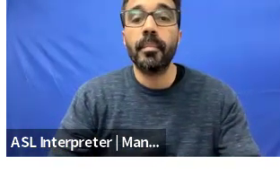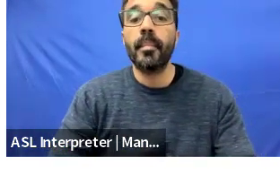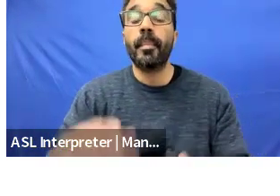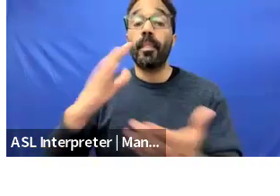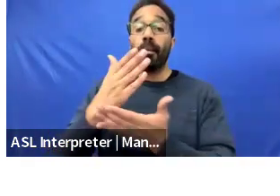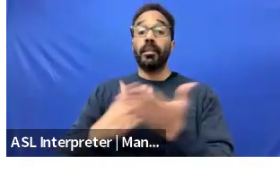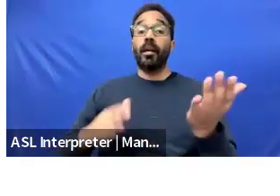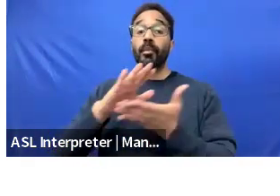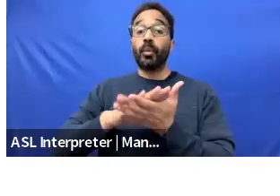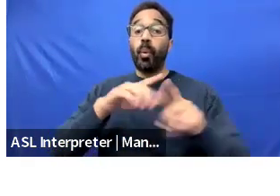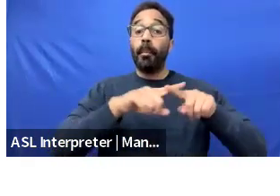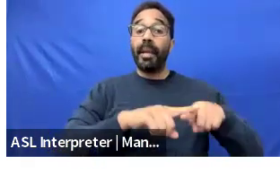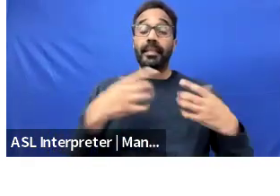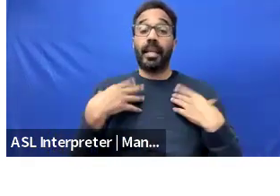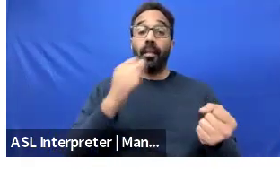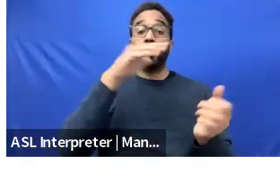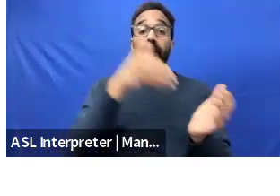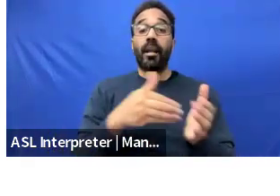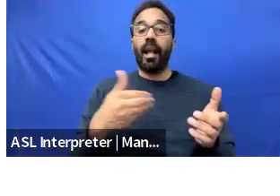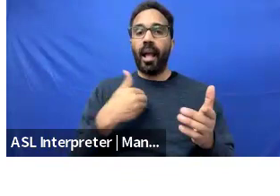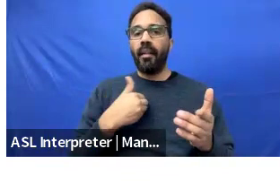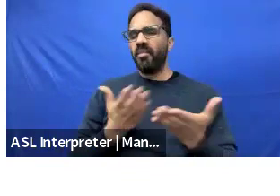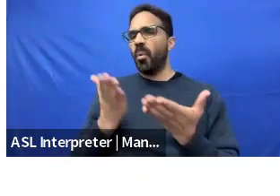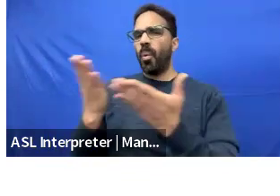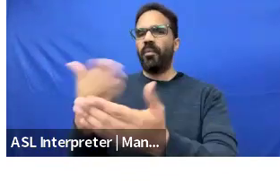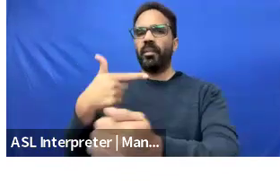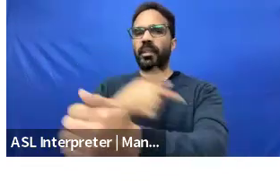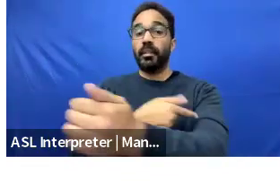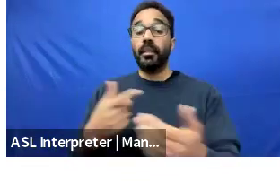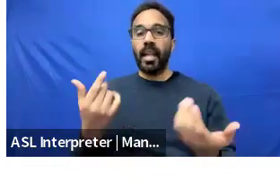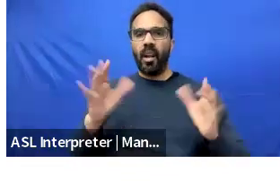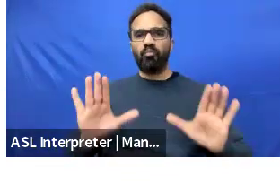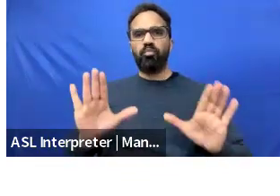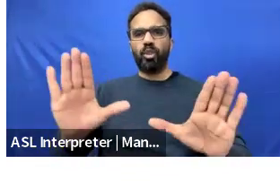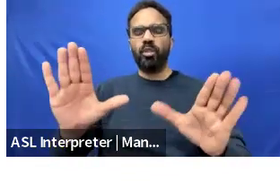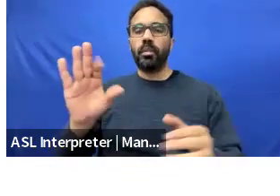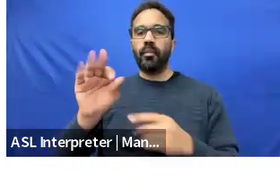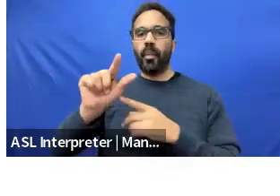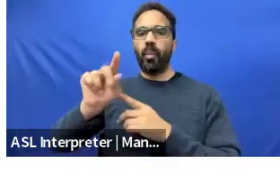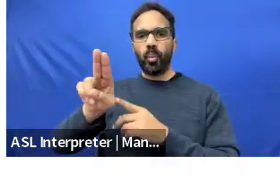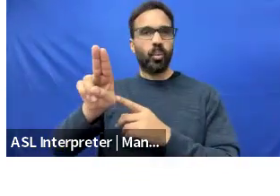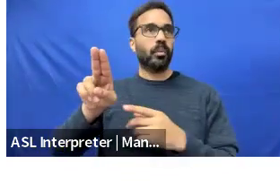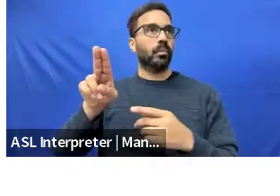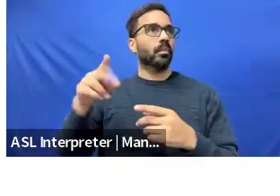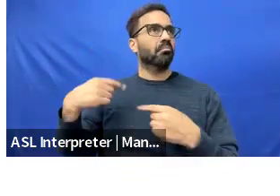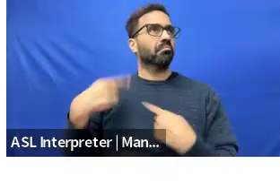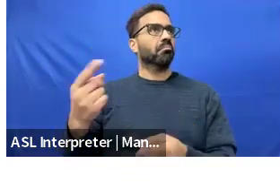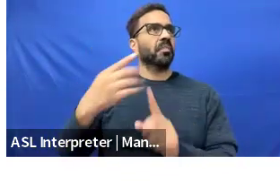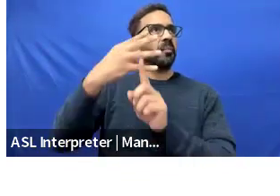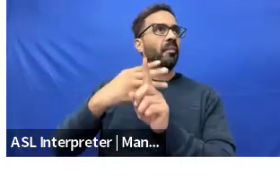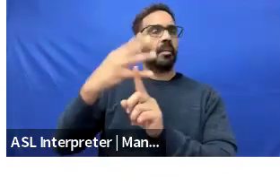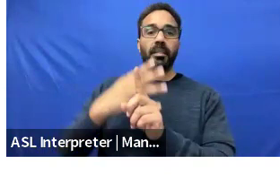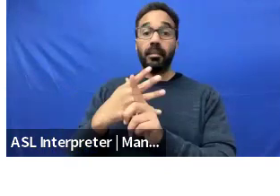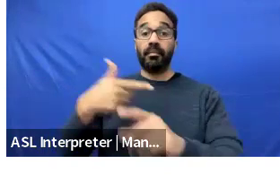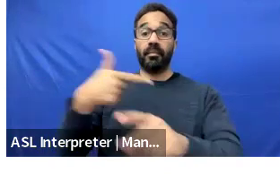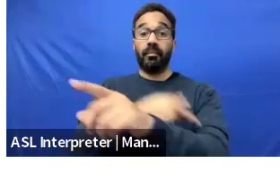vaccine for individuals. They've been pushing this flu vaccine now on us for, I think, about, what are we at, 4 or 5 months now?